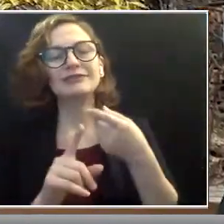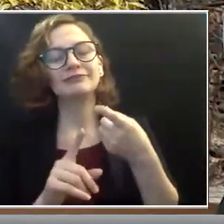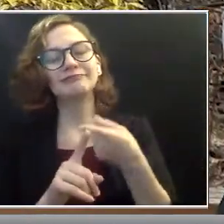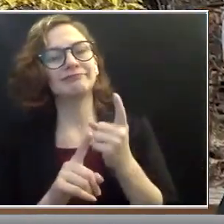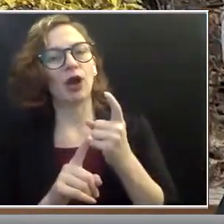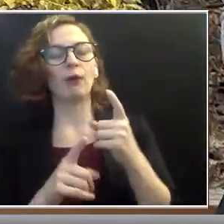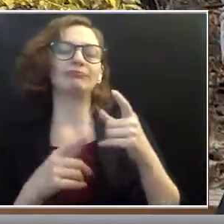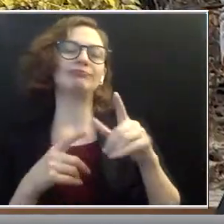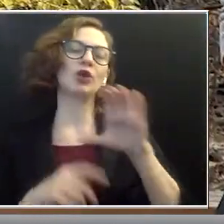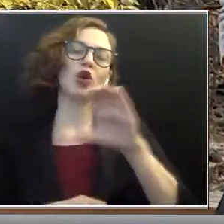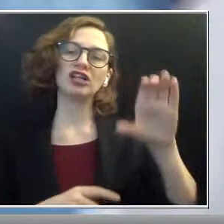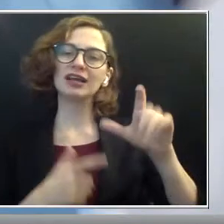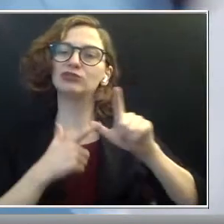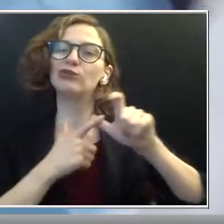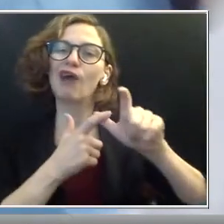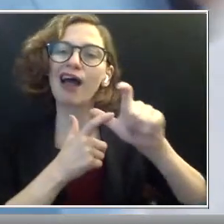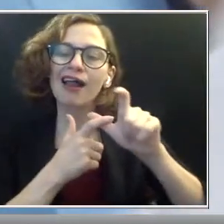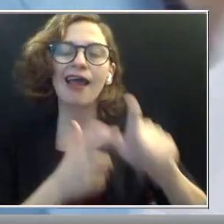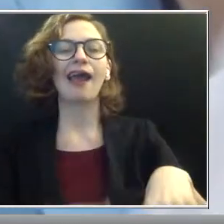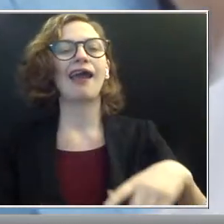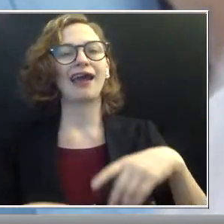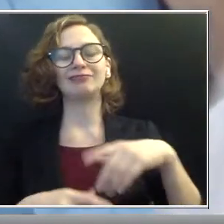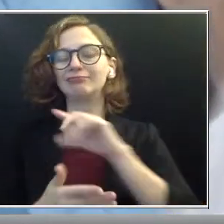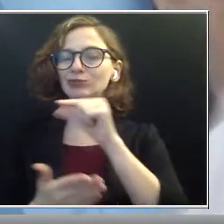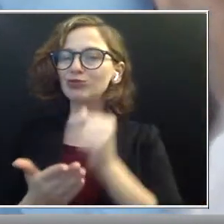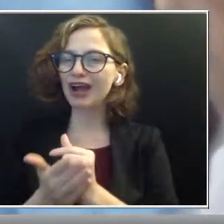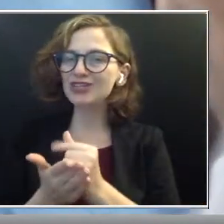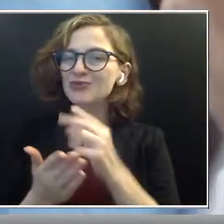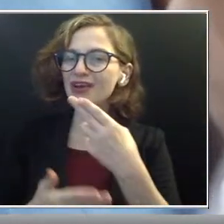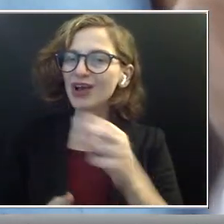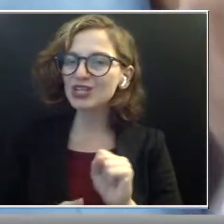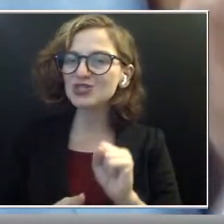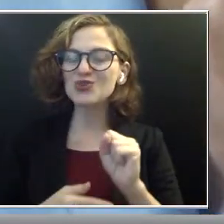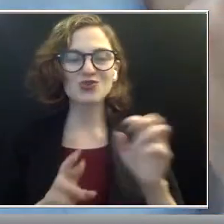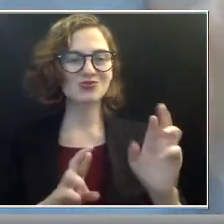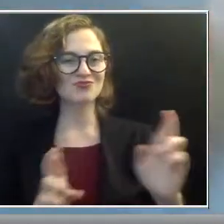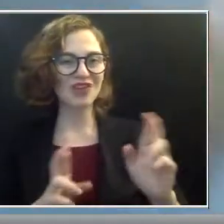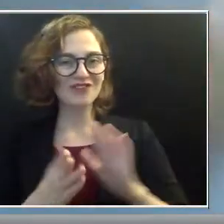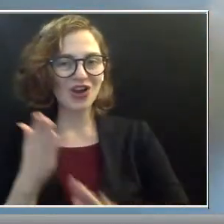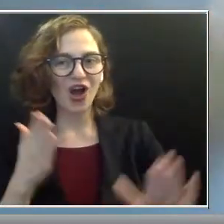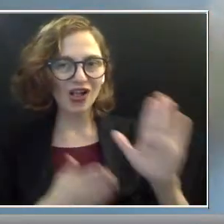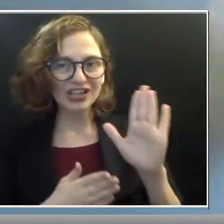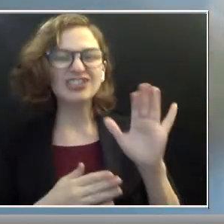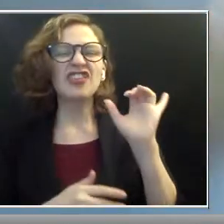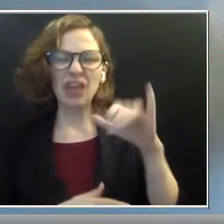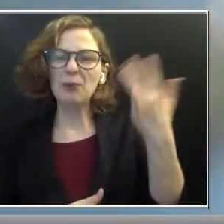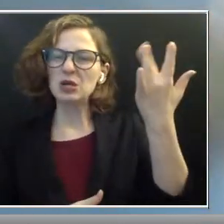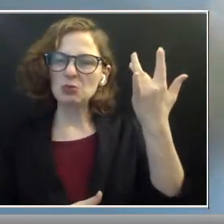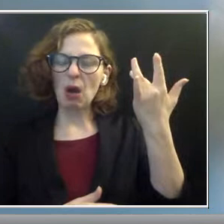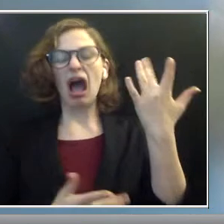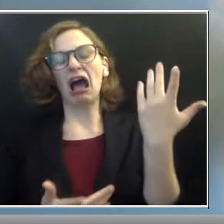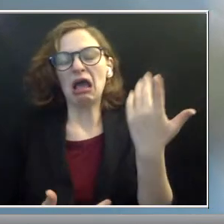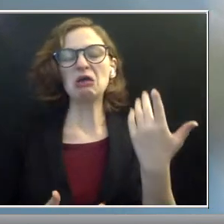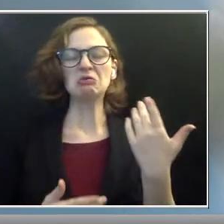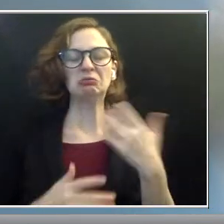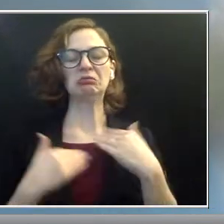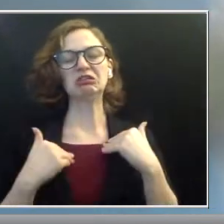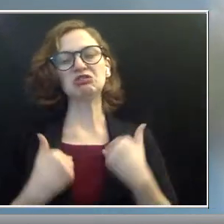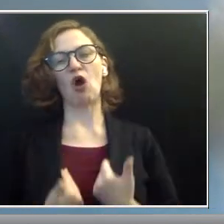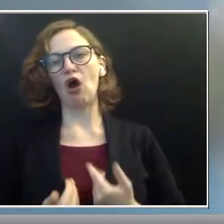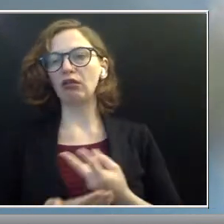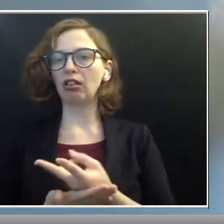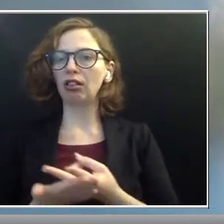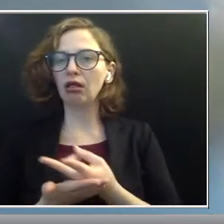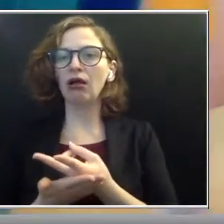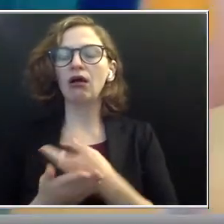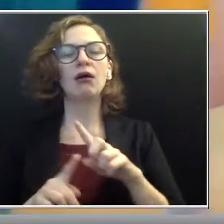for feelings of exhaustion. But at a physical on the eve of leaving for school, she told her doctor she hadn't had her period in